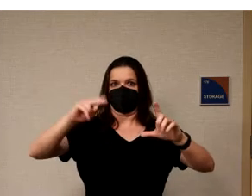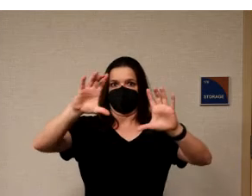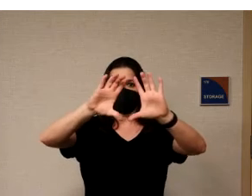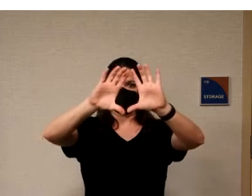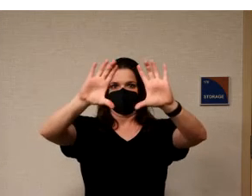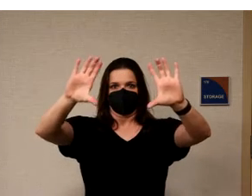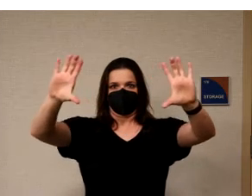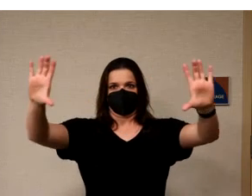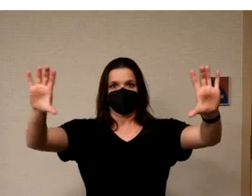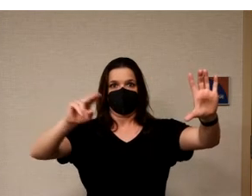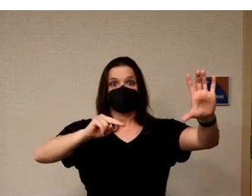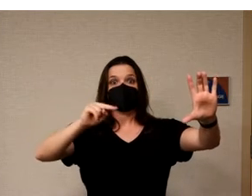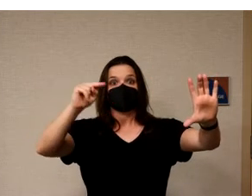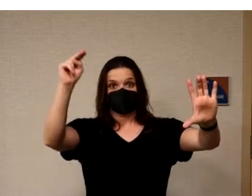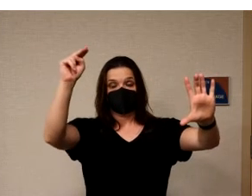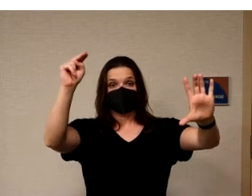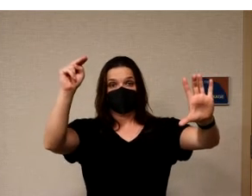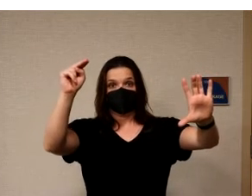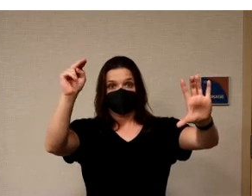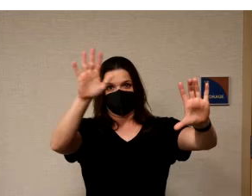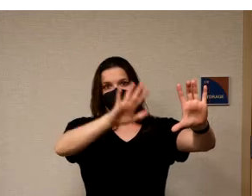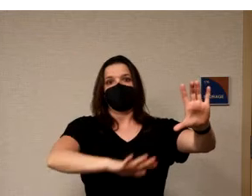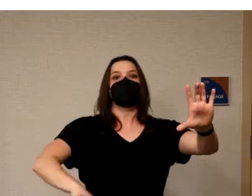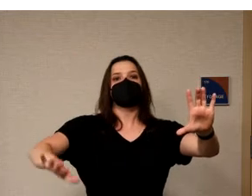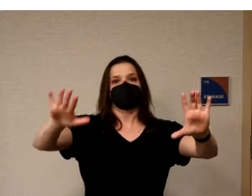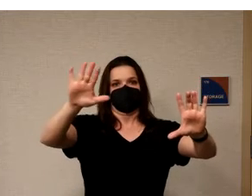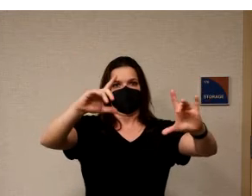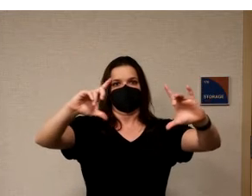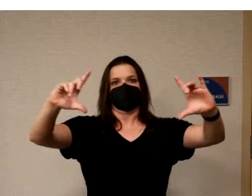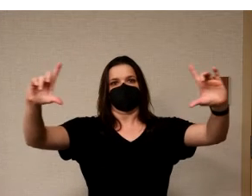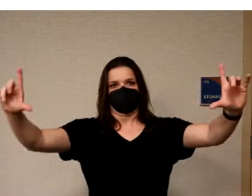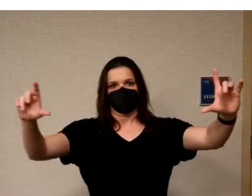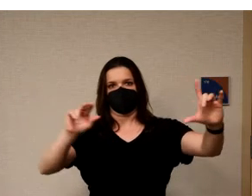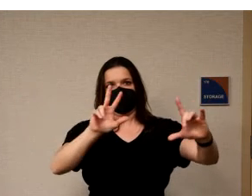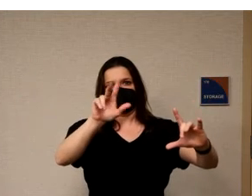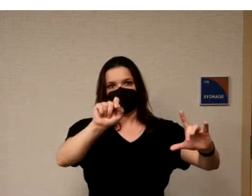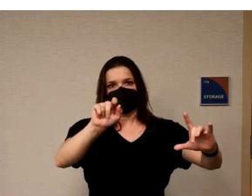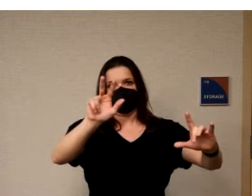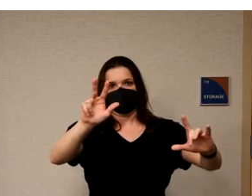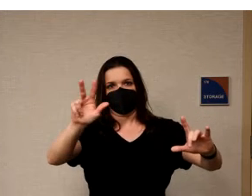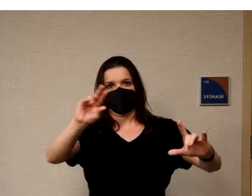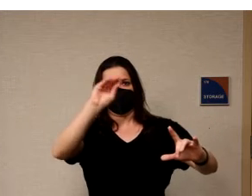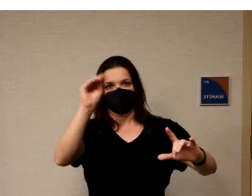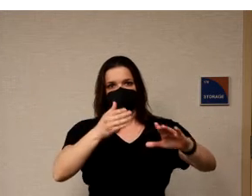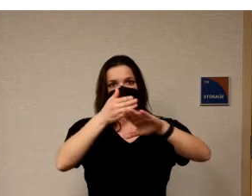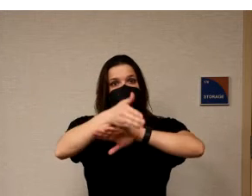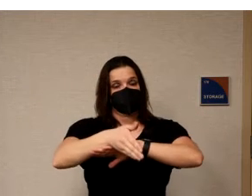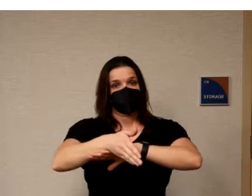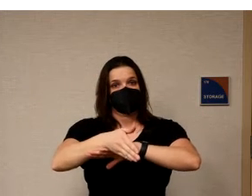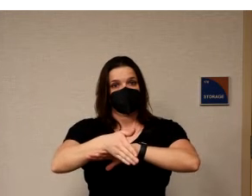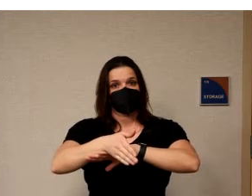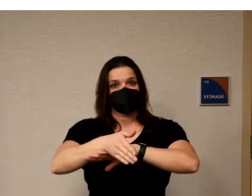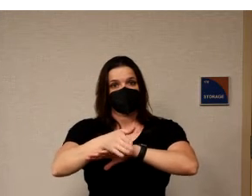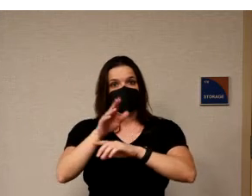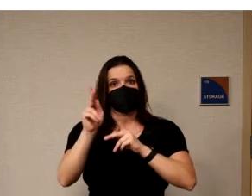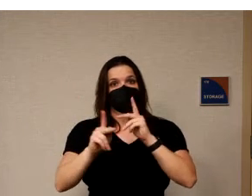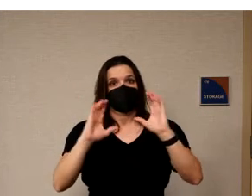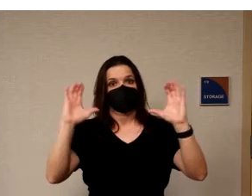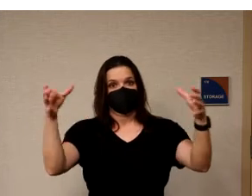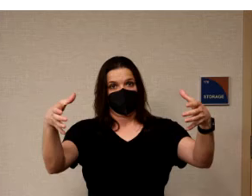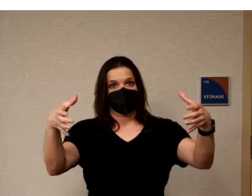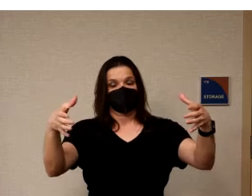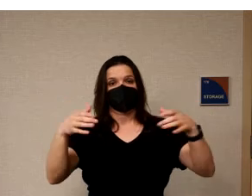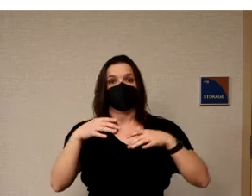well, large by area. It is 3.33% over for